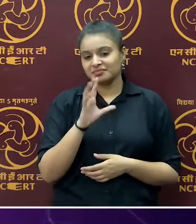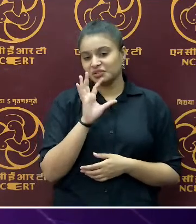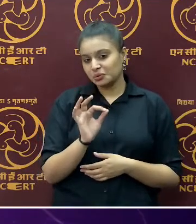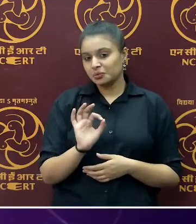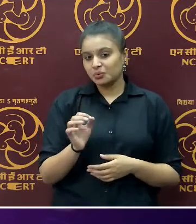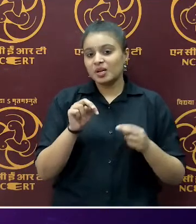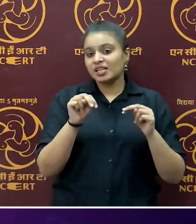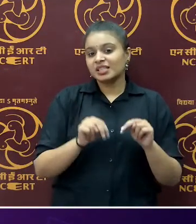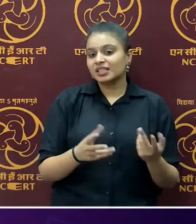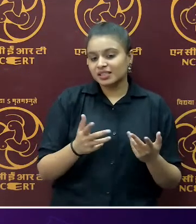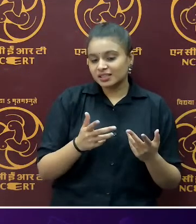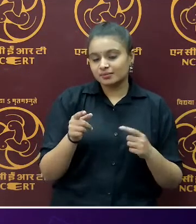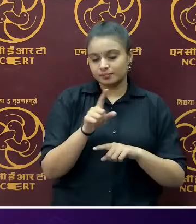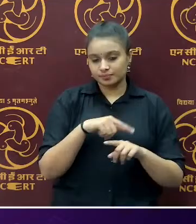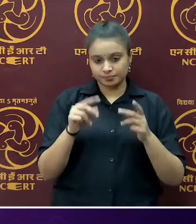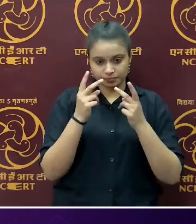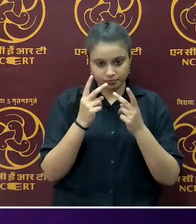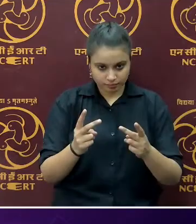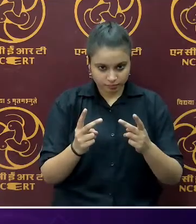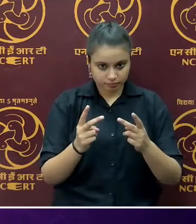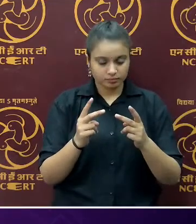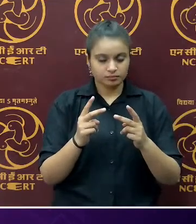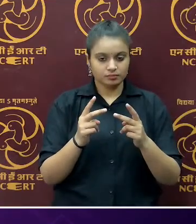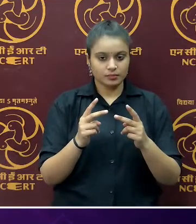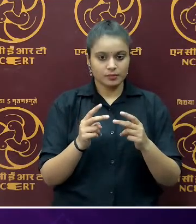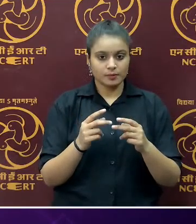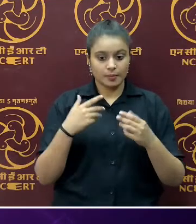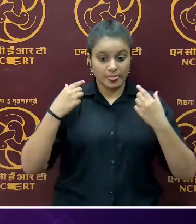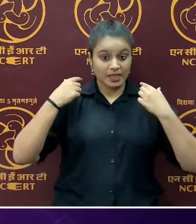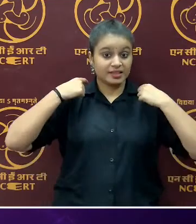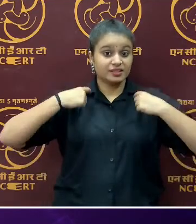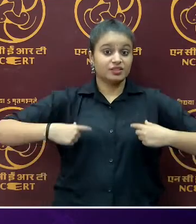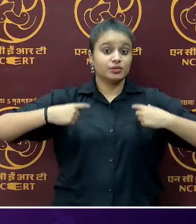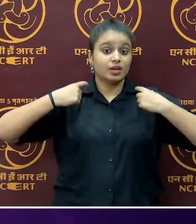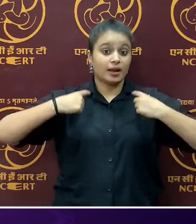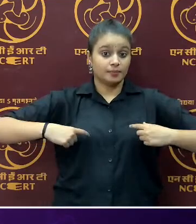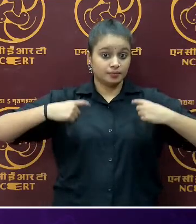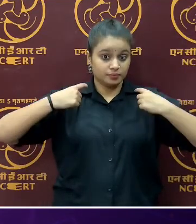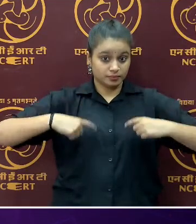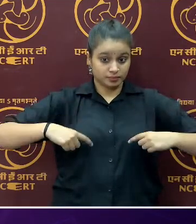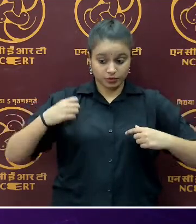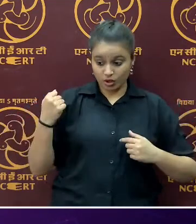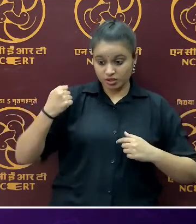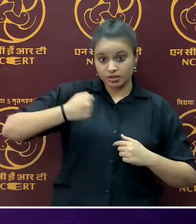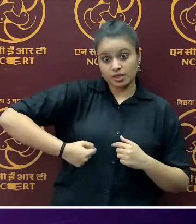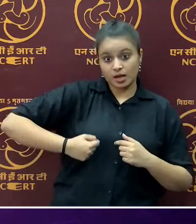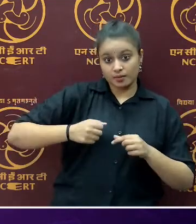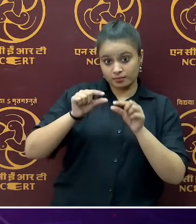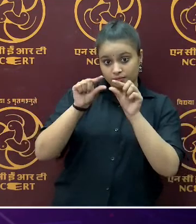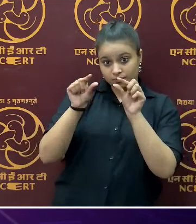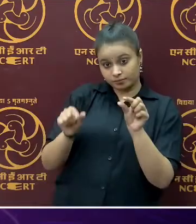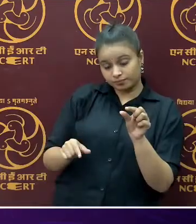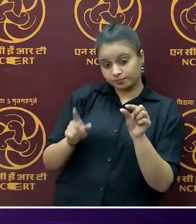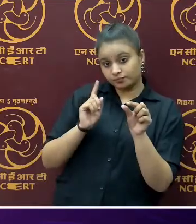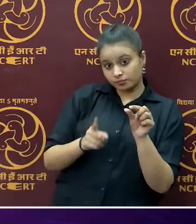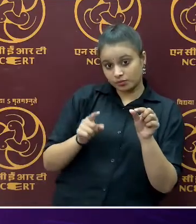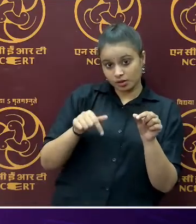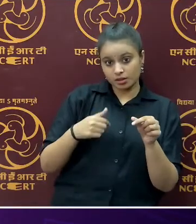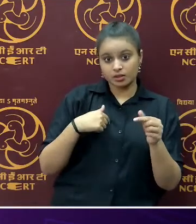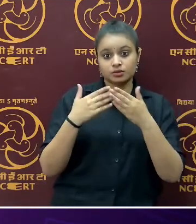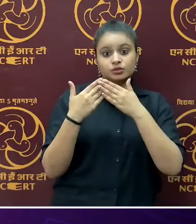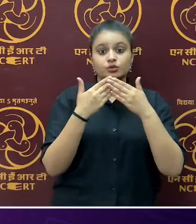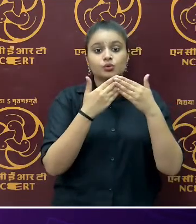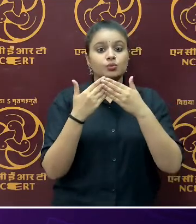is required? We need to see the straps. Yes. Yes, So I have this school